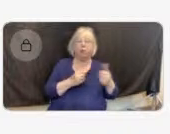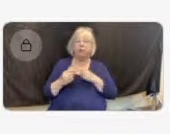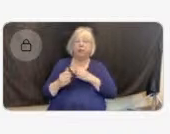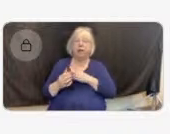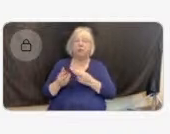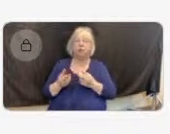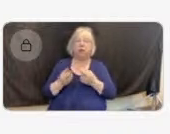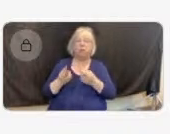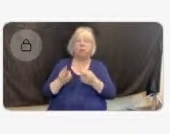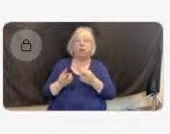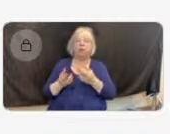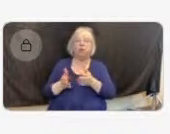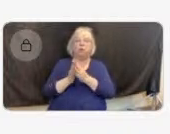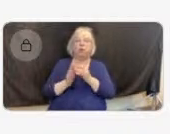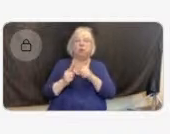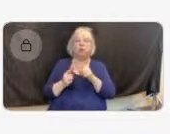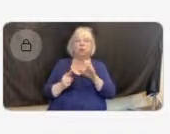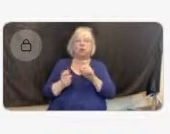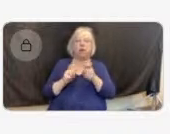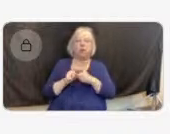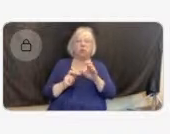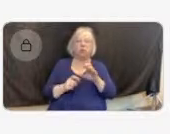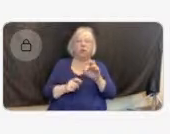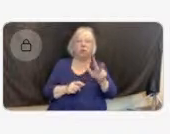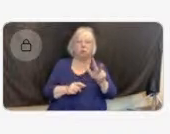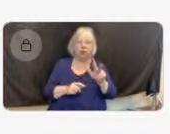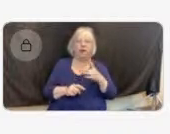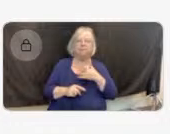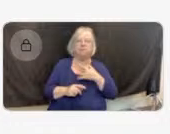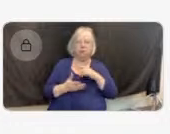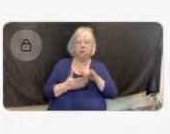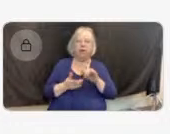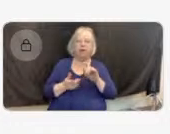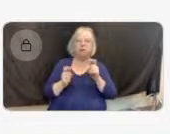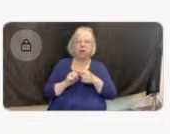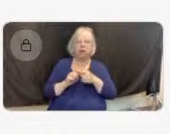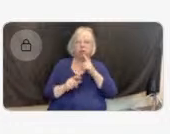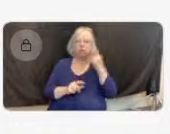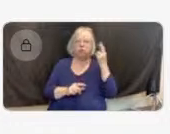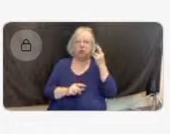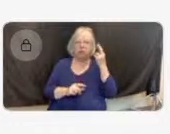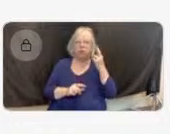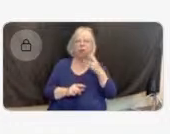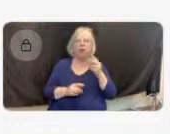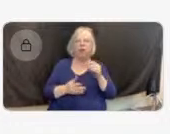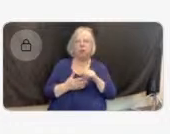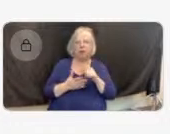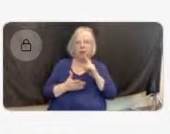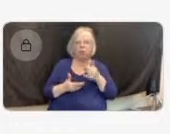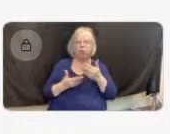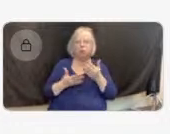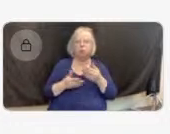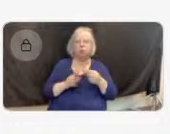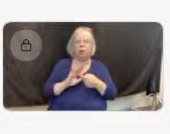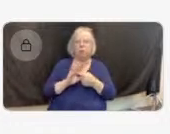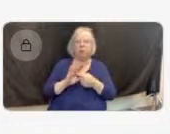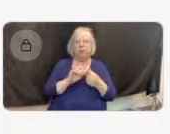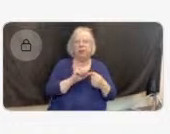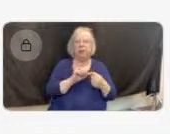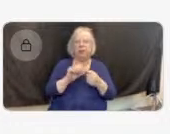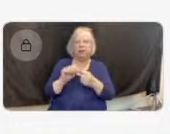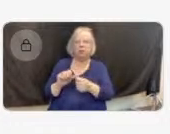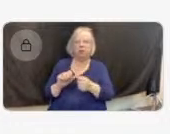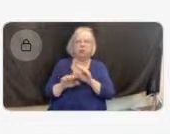requested C3 zoning. Staff views the request as reasonable. The proposed C3 zoning will represent a continuation of